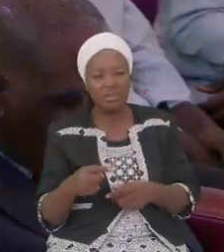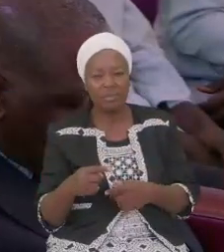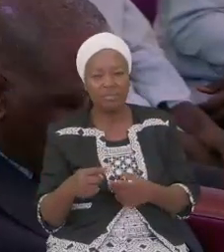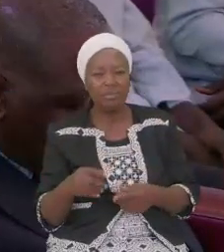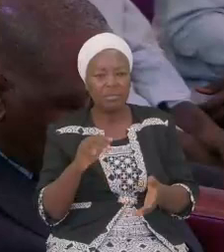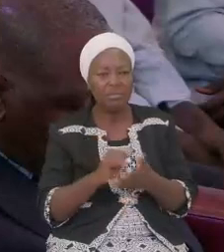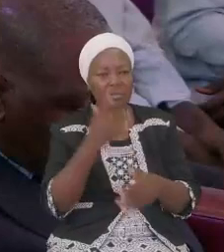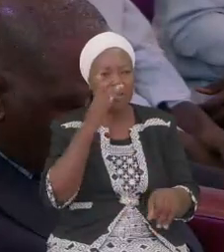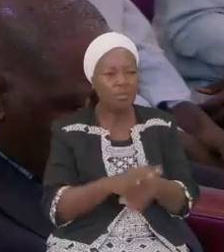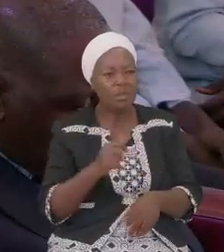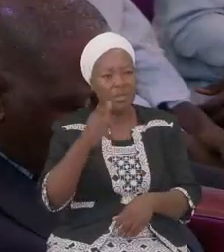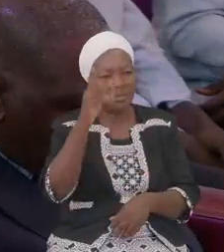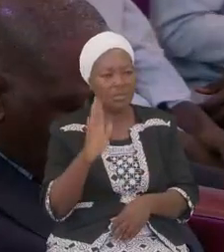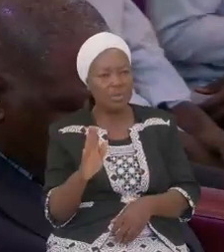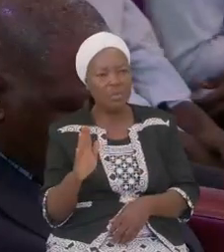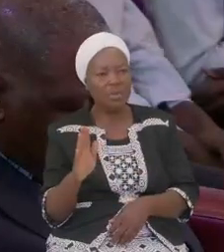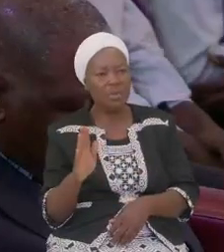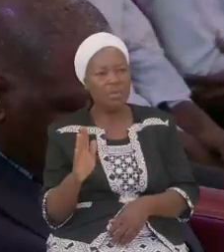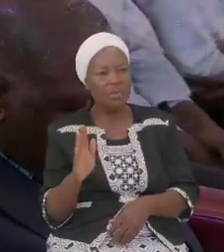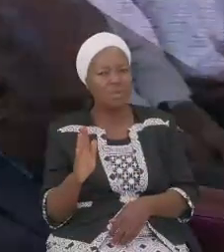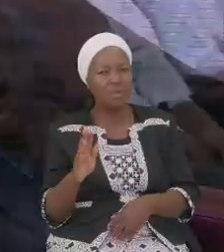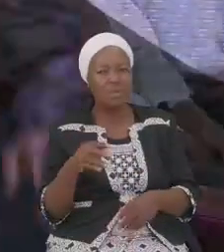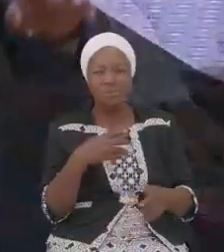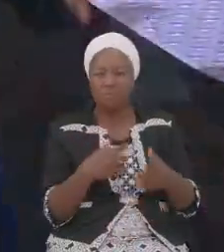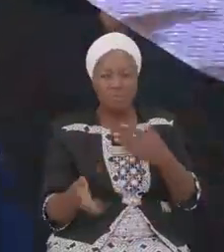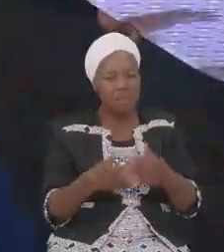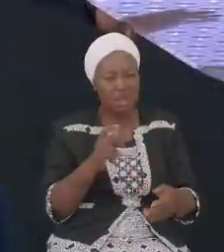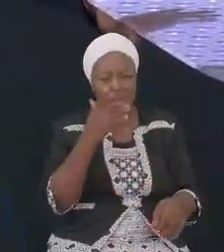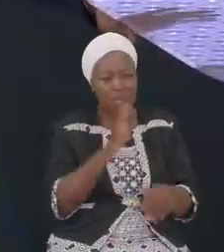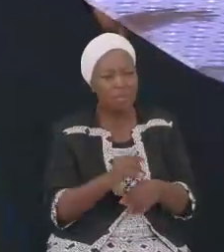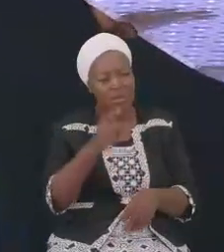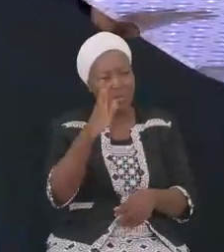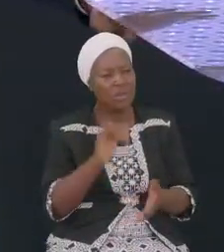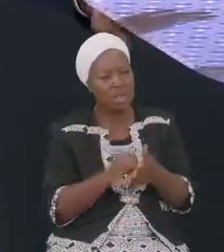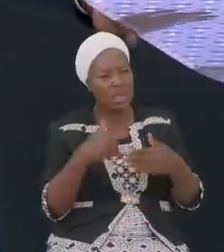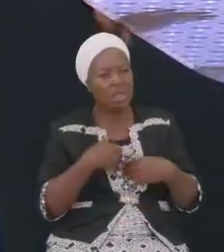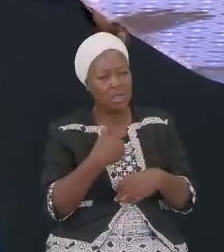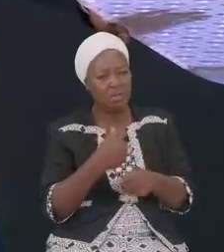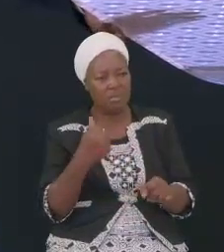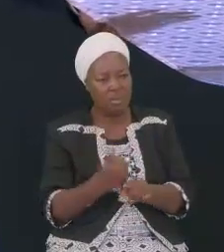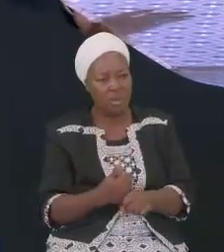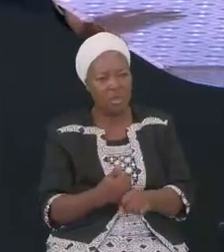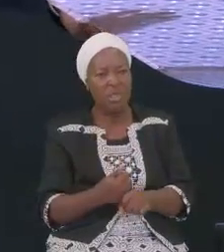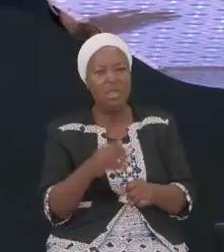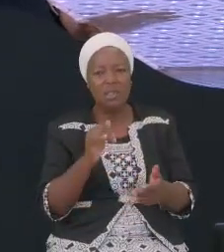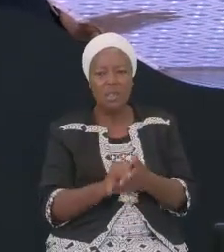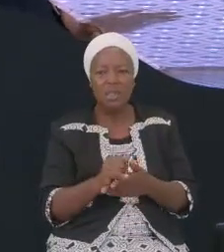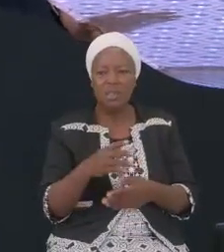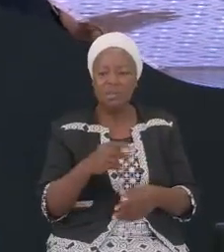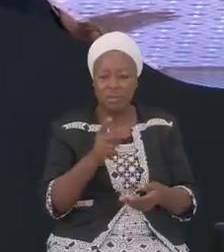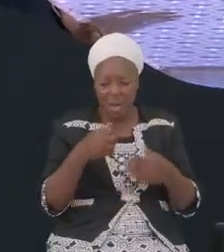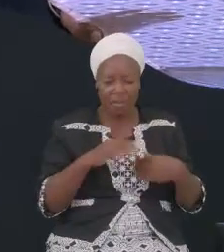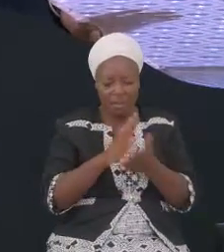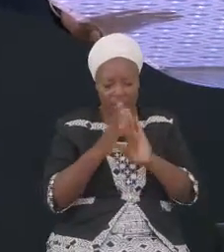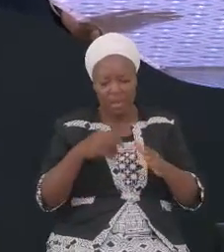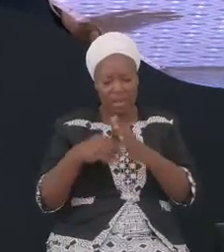of God through unbelief. Whatever promise of God has made of peace, peace forevermore, peace in the heart,